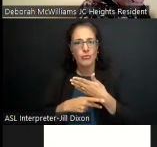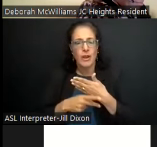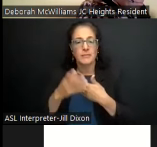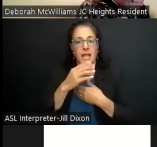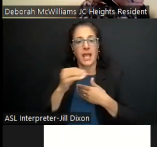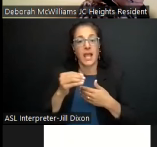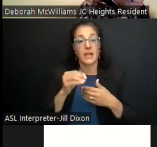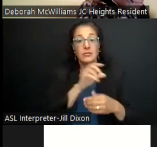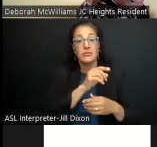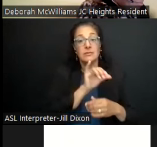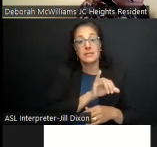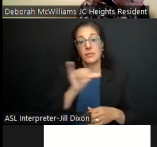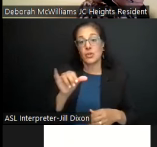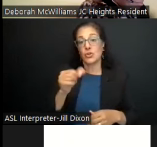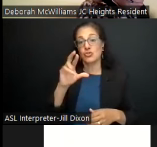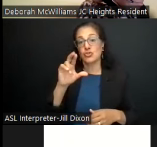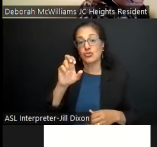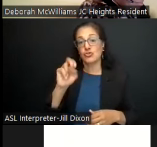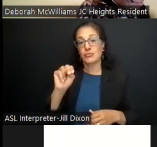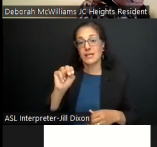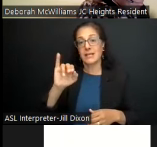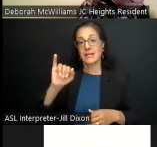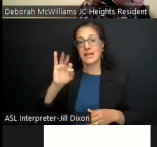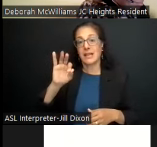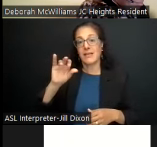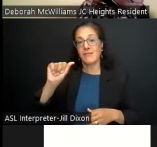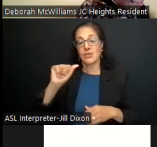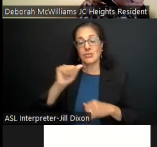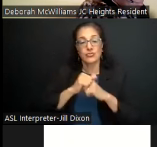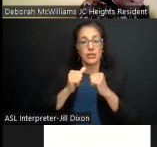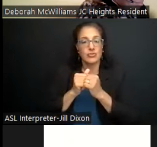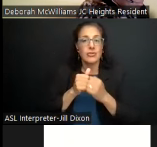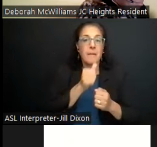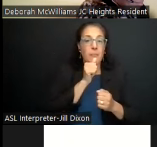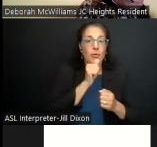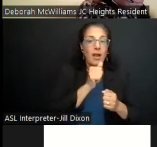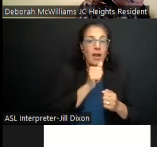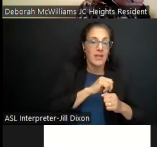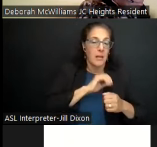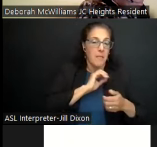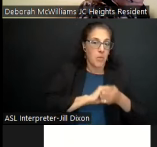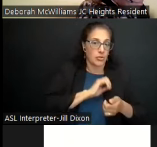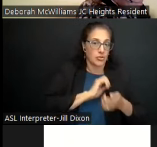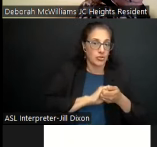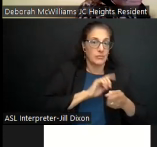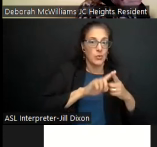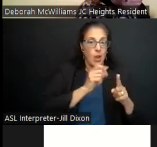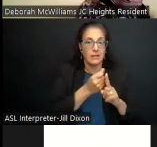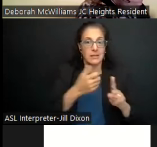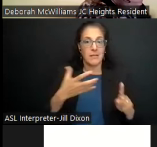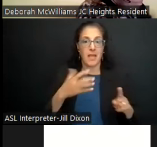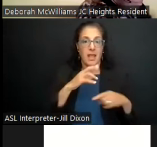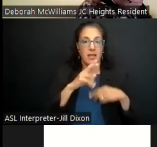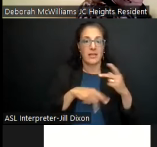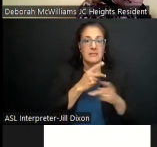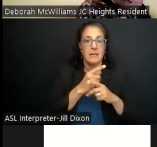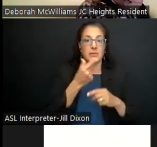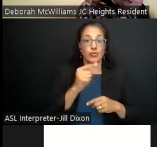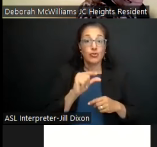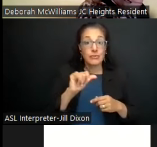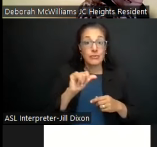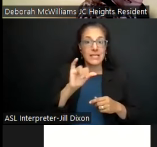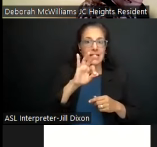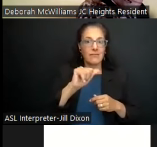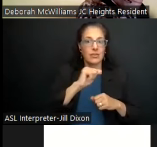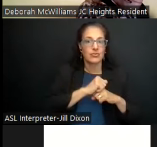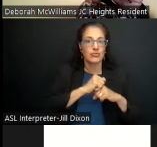green infrastructure, thinking about public-private partnerships to expand the types of green infrastructure that could be